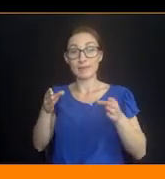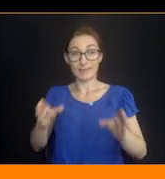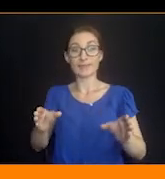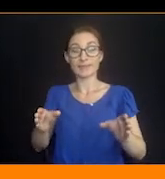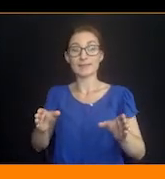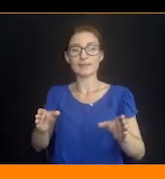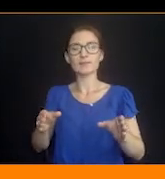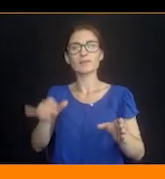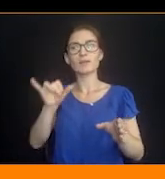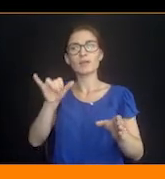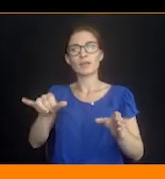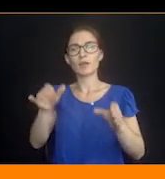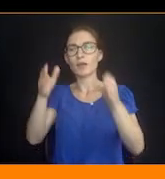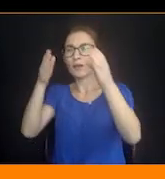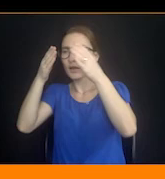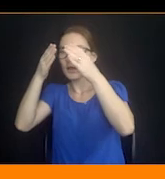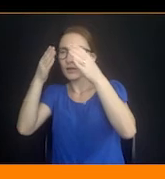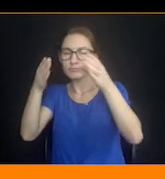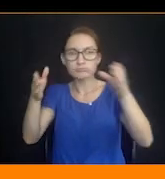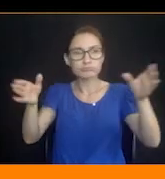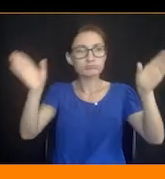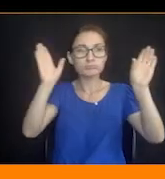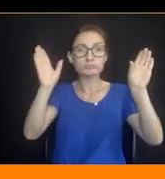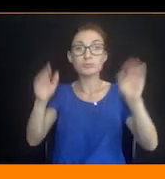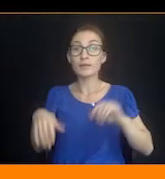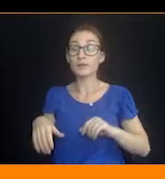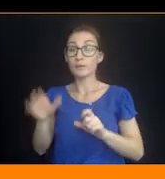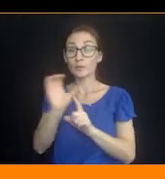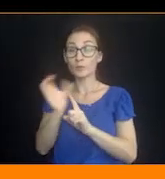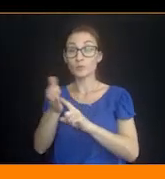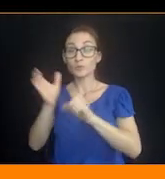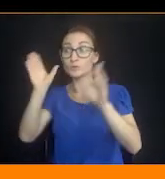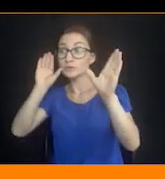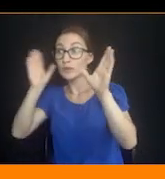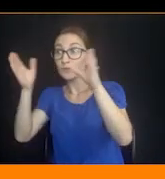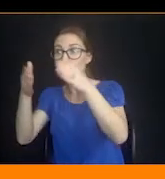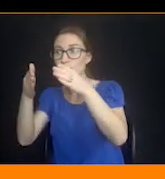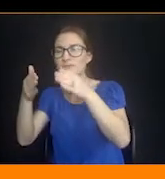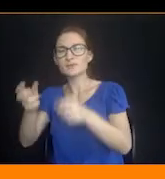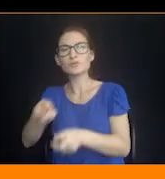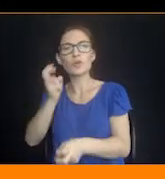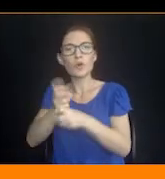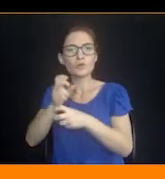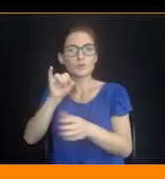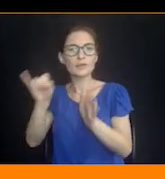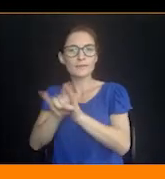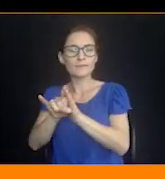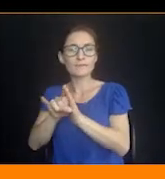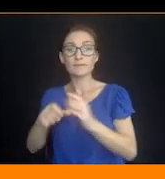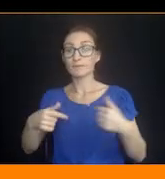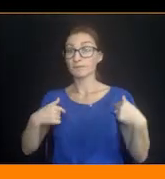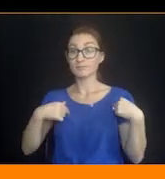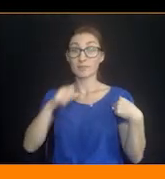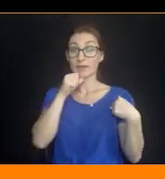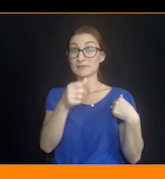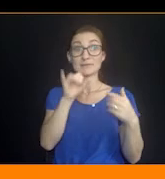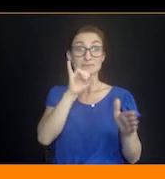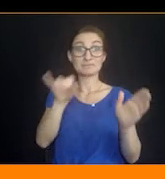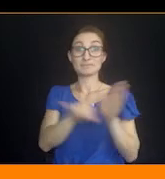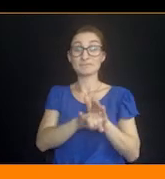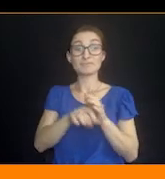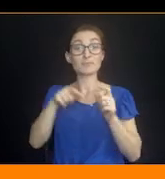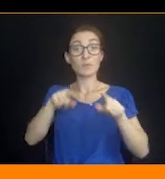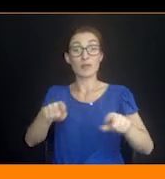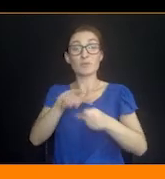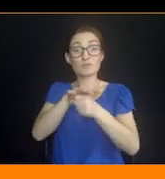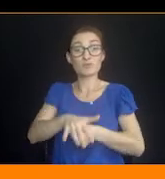know about the SatoriWest method, it keyed me in because cultural tunnel vision is hard to see. I was